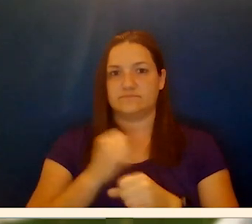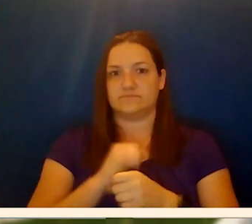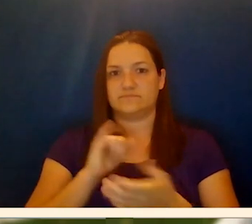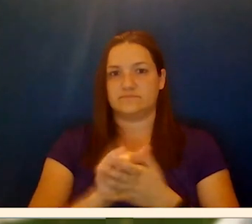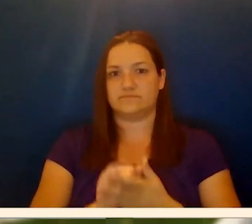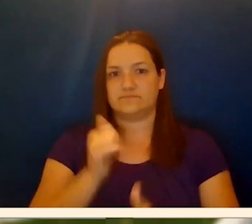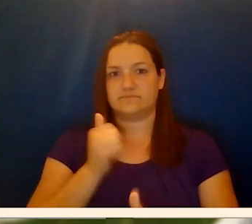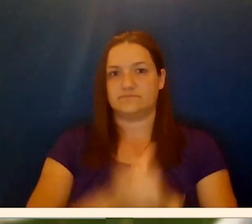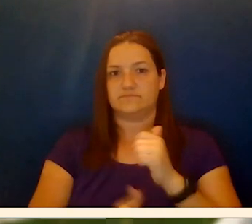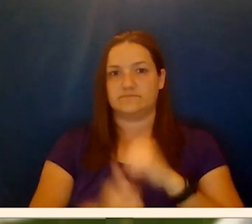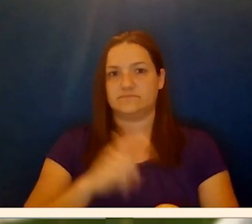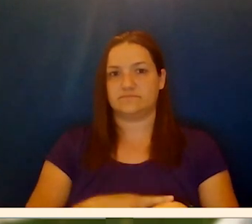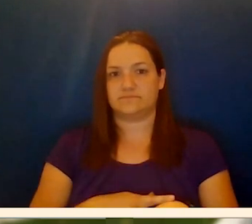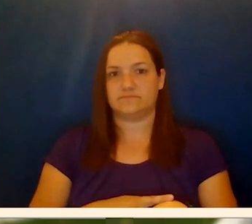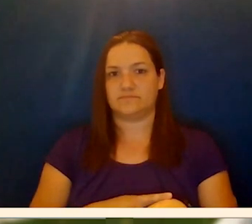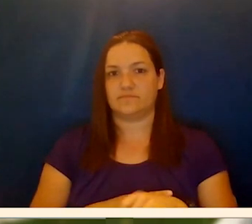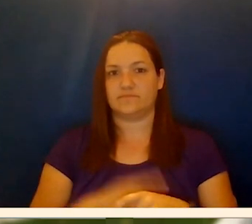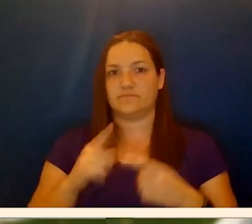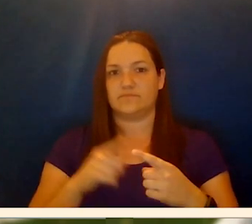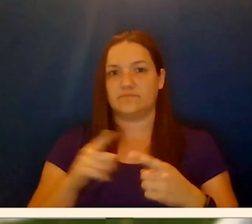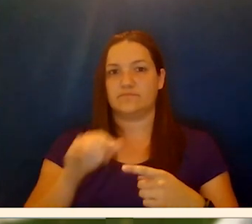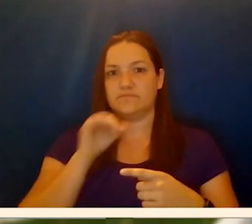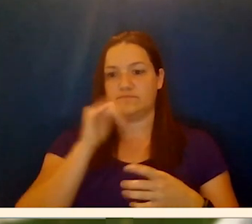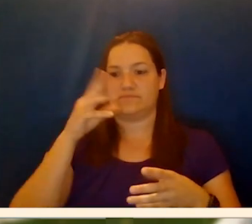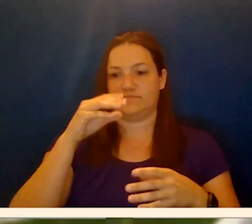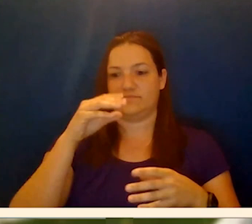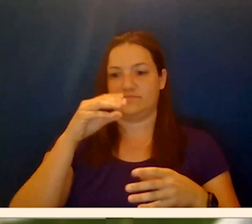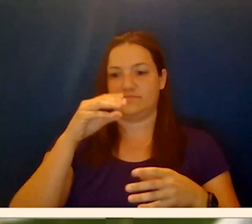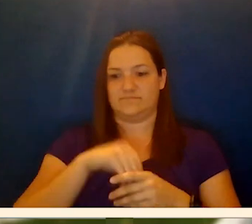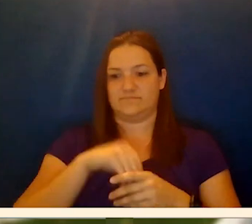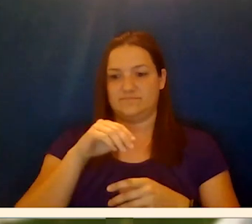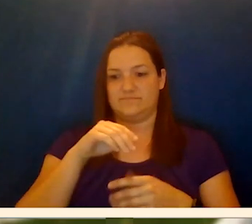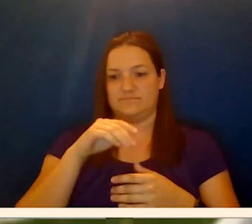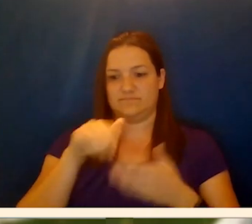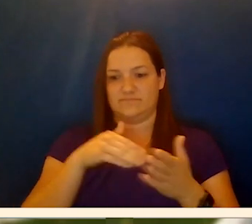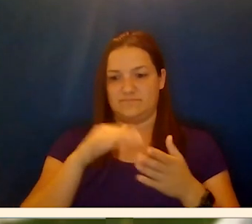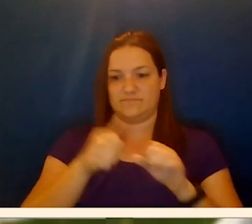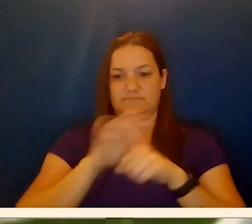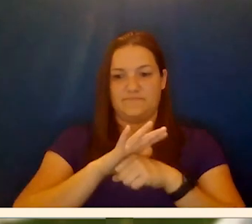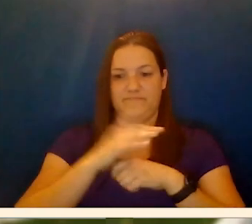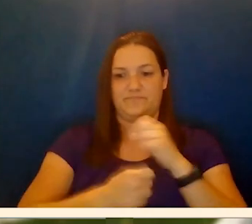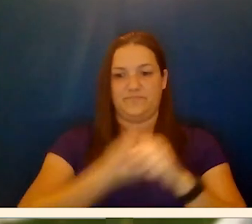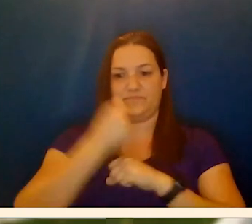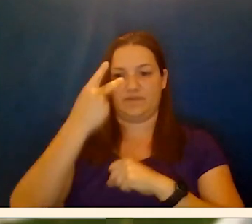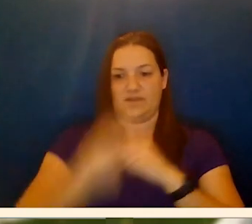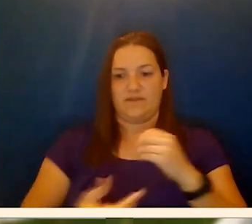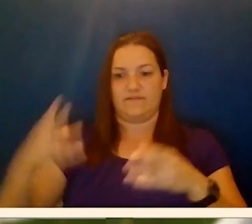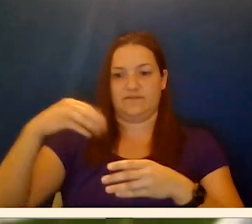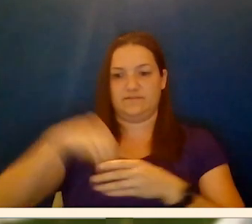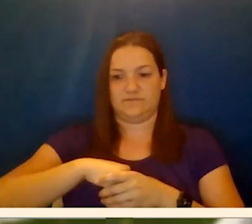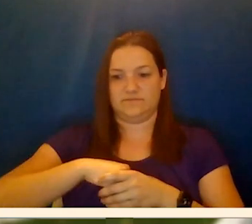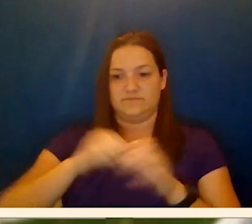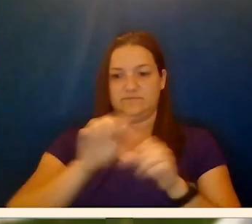single time, when you're not just in the midst of the pandemic. You're a year and a half into it, and it's